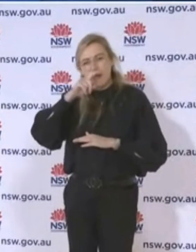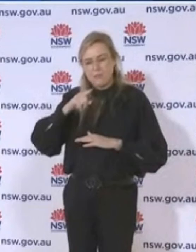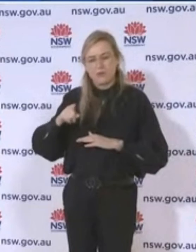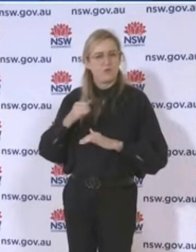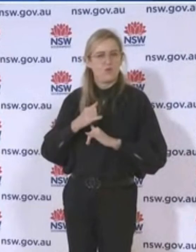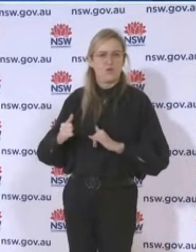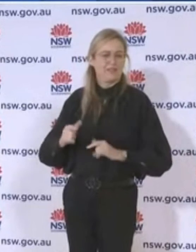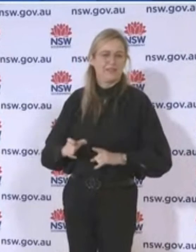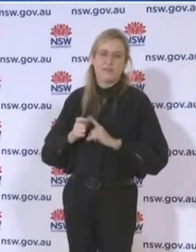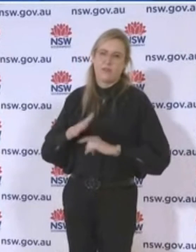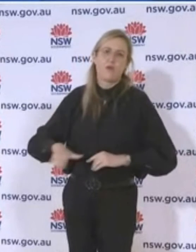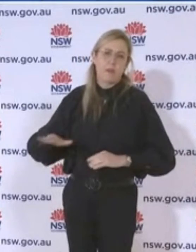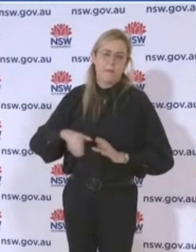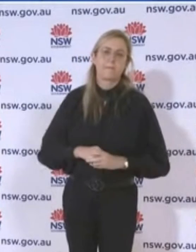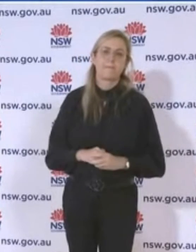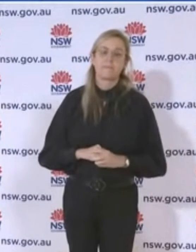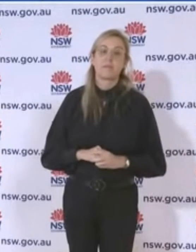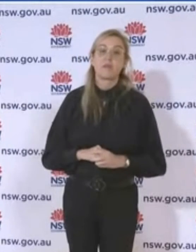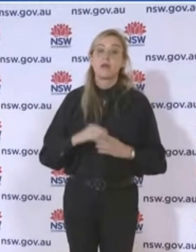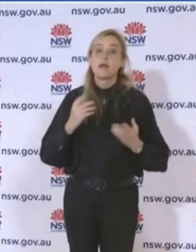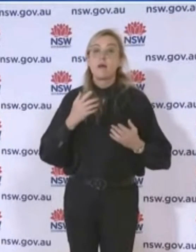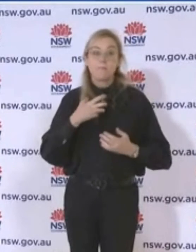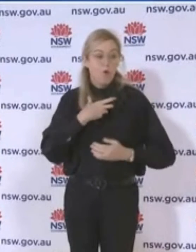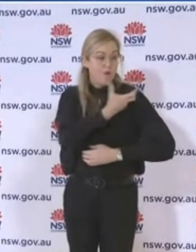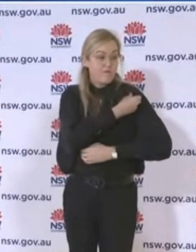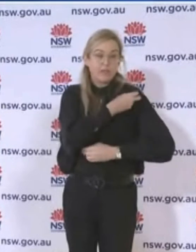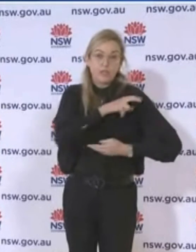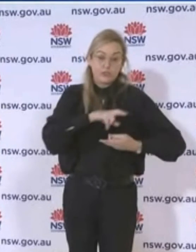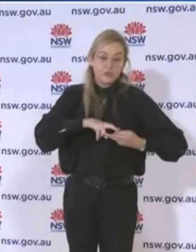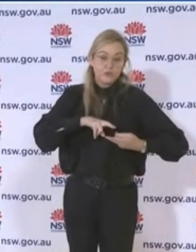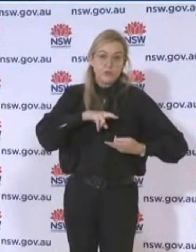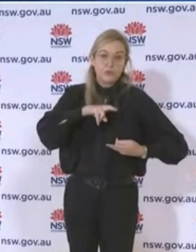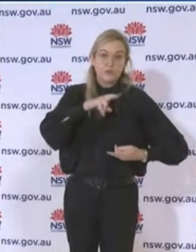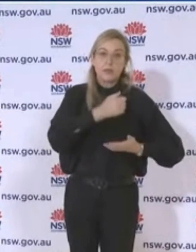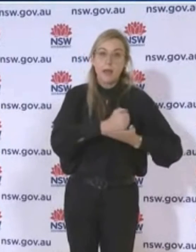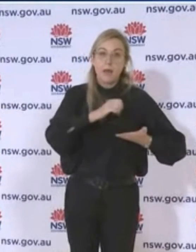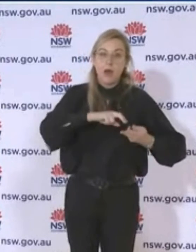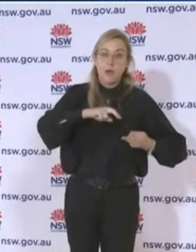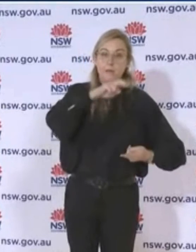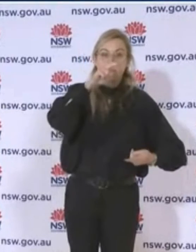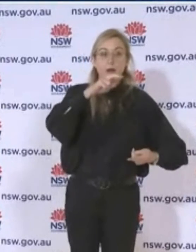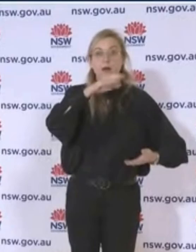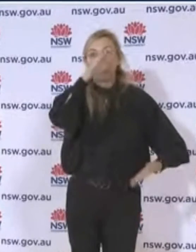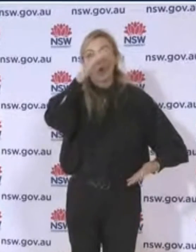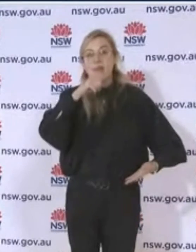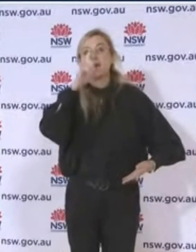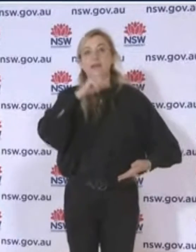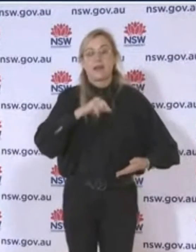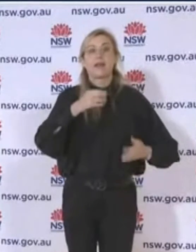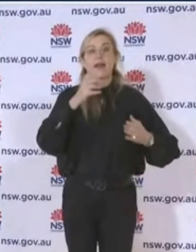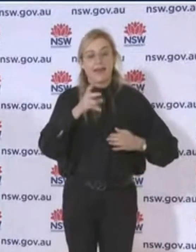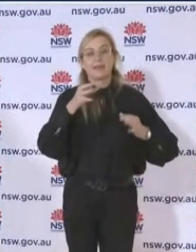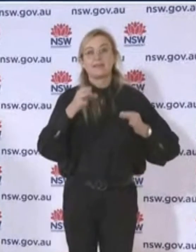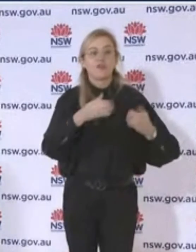will. And when those vaccination rates continue to climb, that gives us opportunities for greater choices and decisions. That same question, please, to